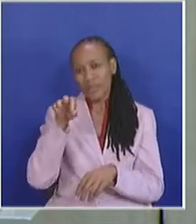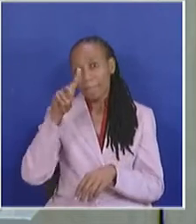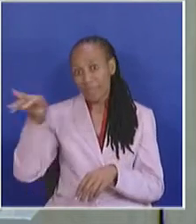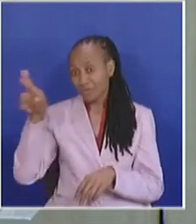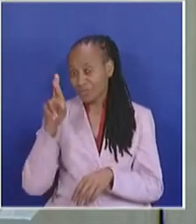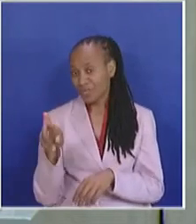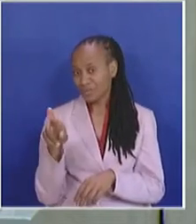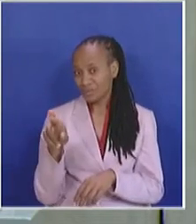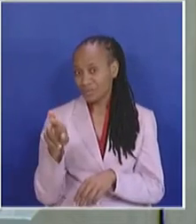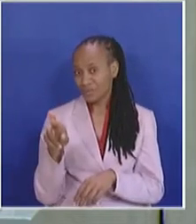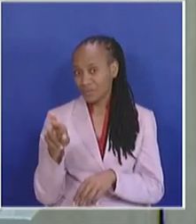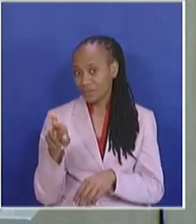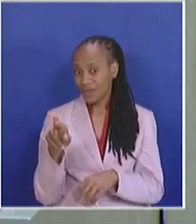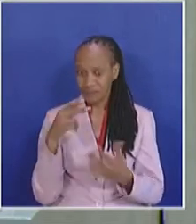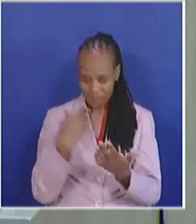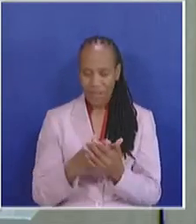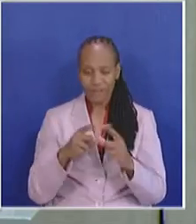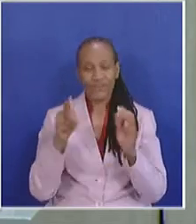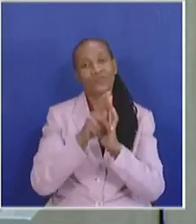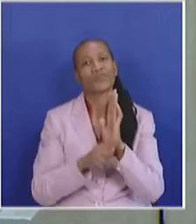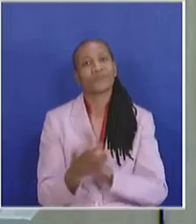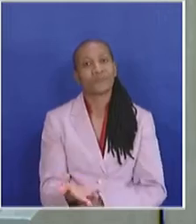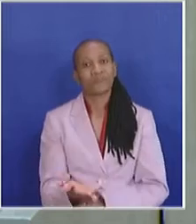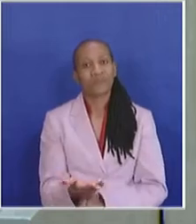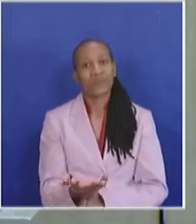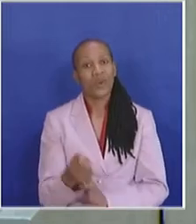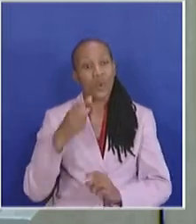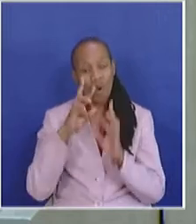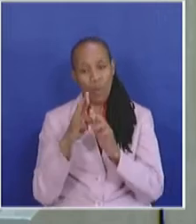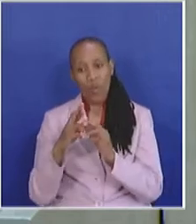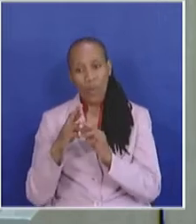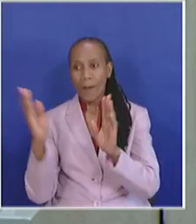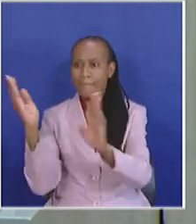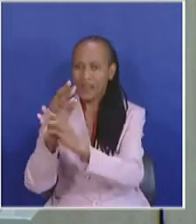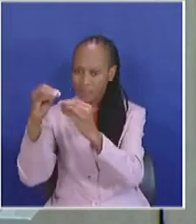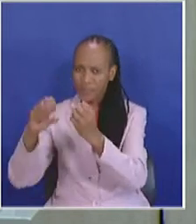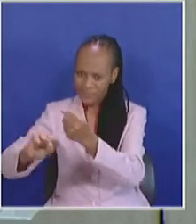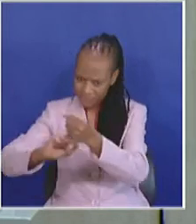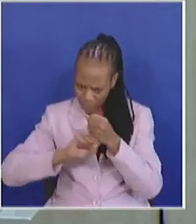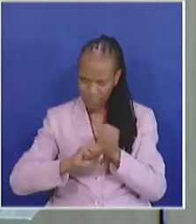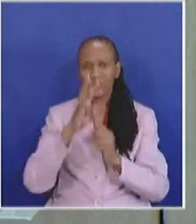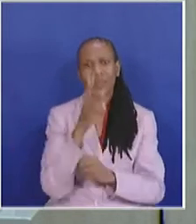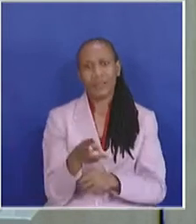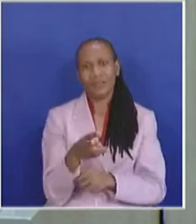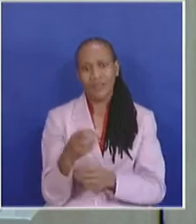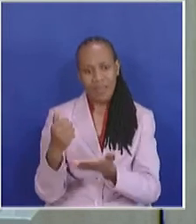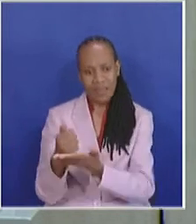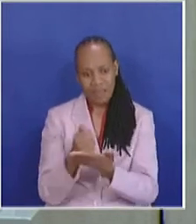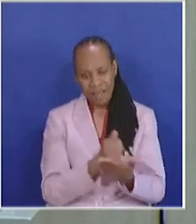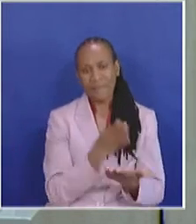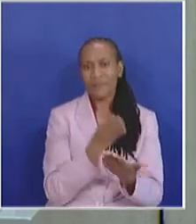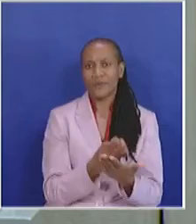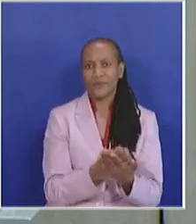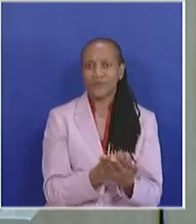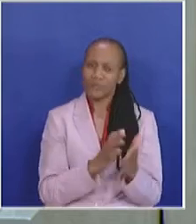investment, and we are mobilizing support for the private sector to invest in our 5 economic corridors as it has